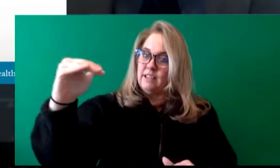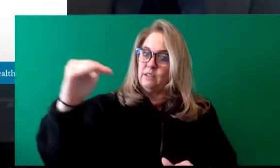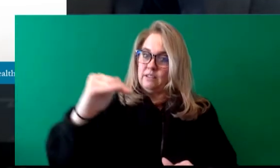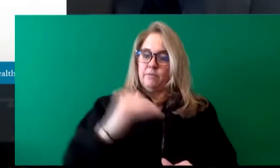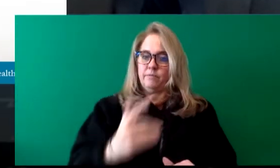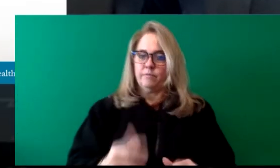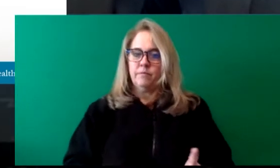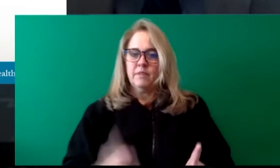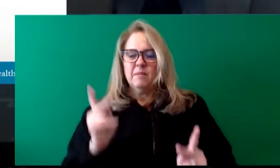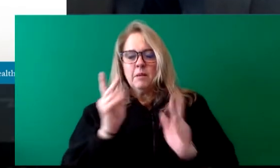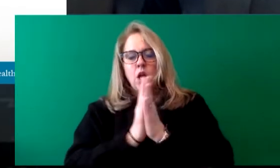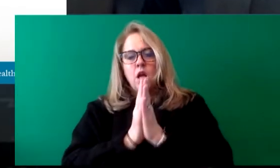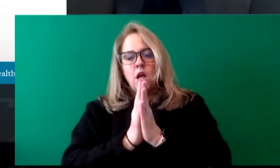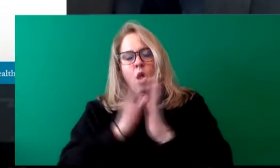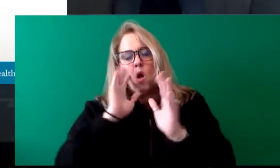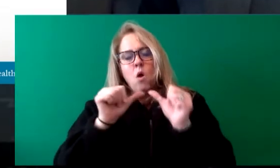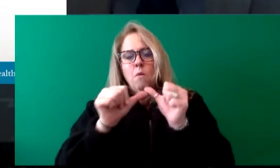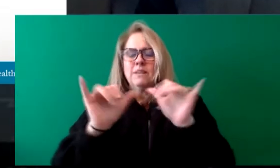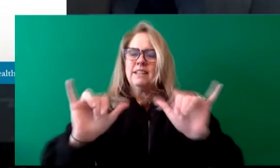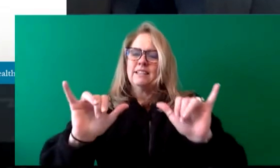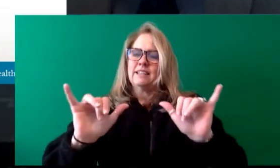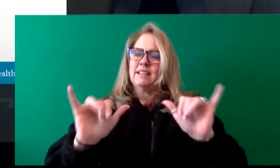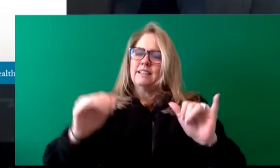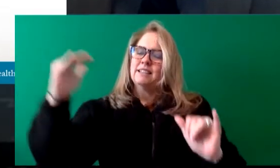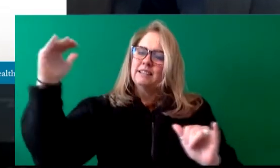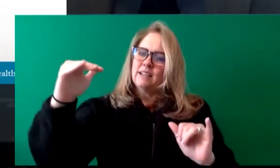trend. Next slide, please.